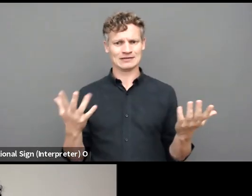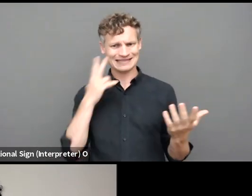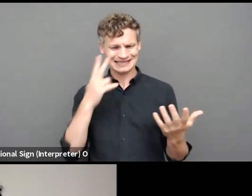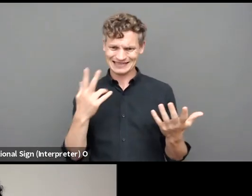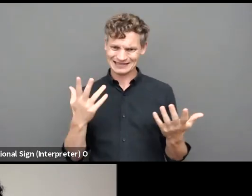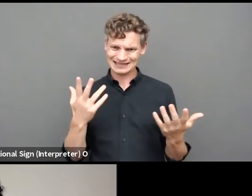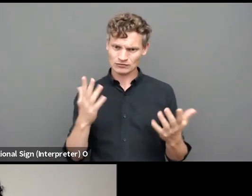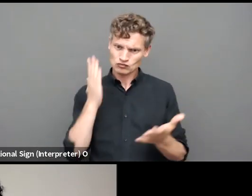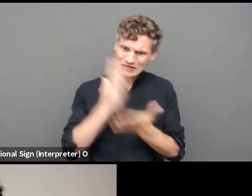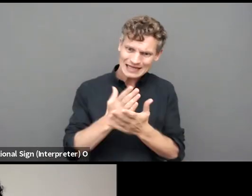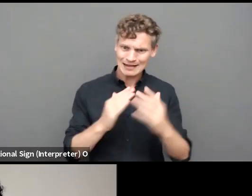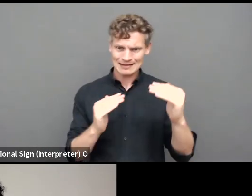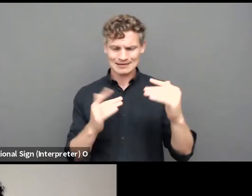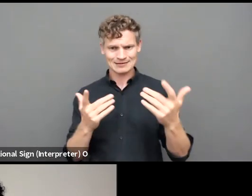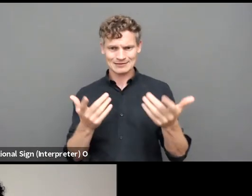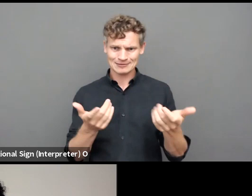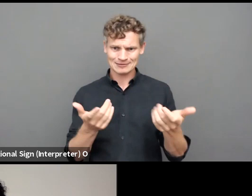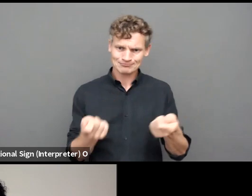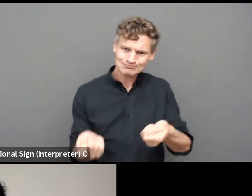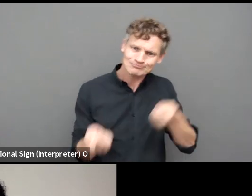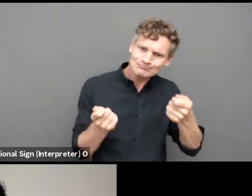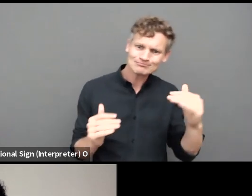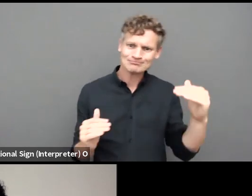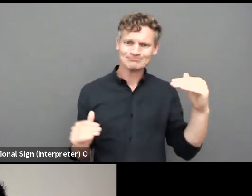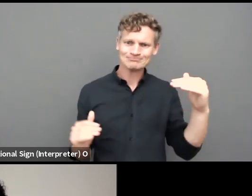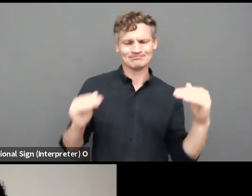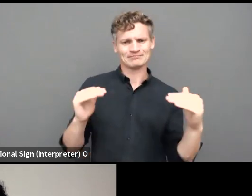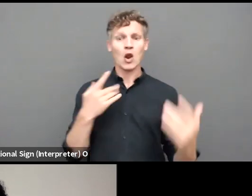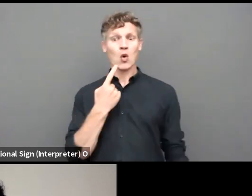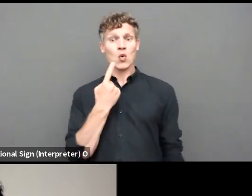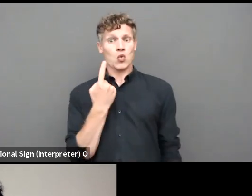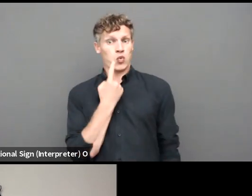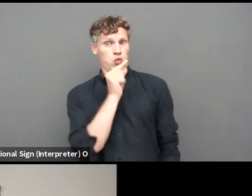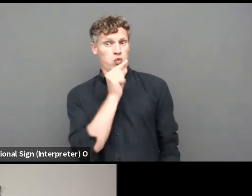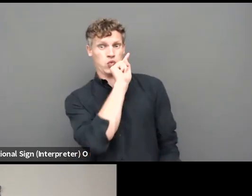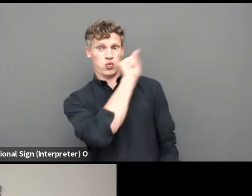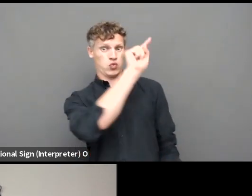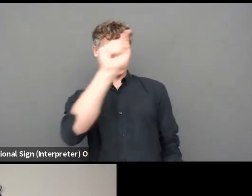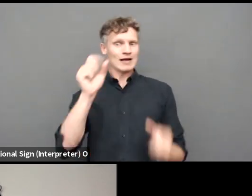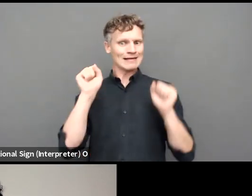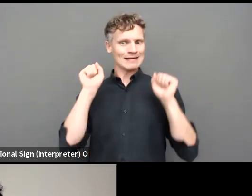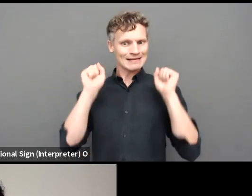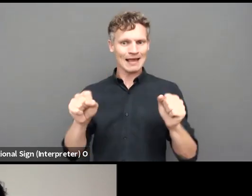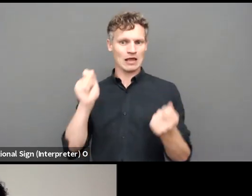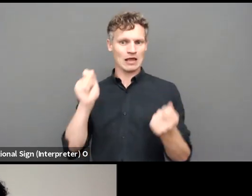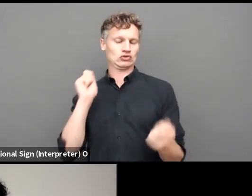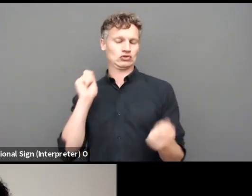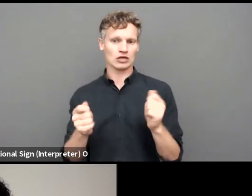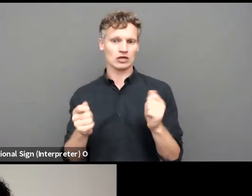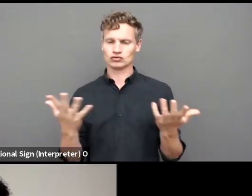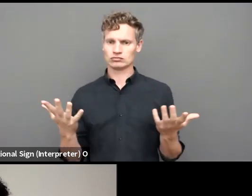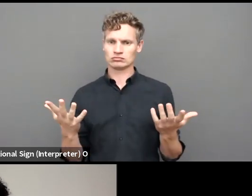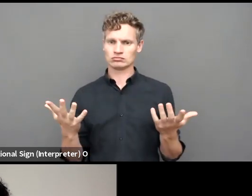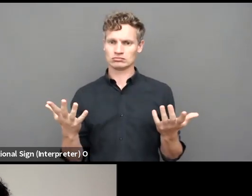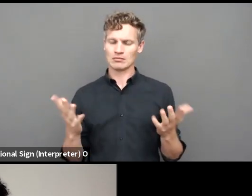heard. What individuals who have the capacity to do so can do to mobilize